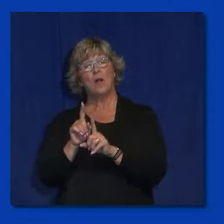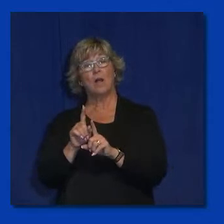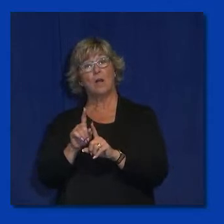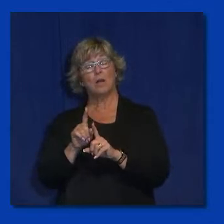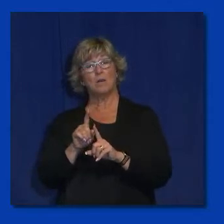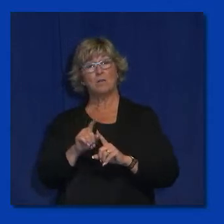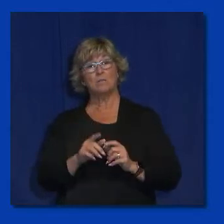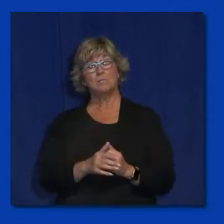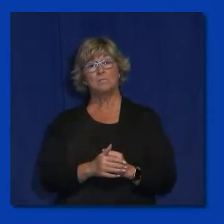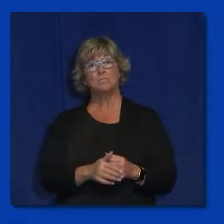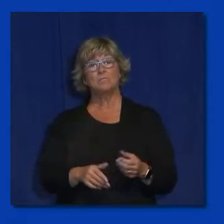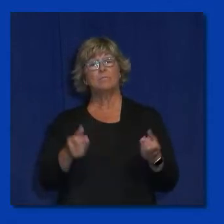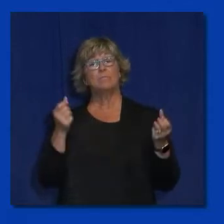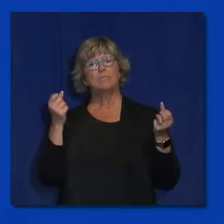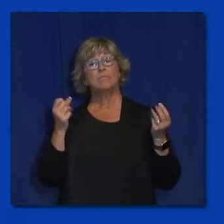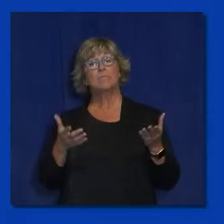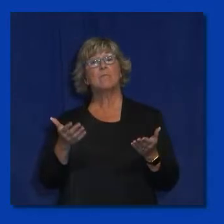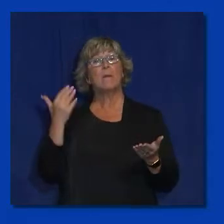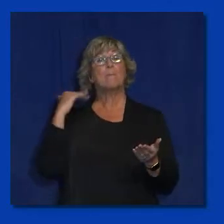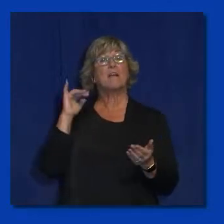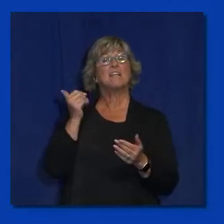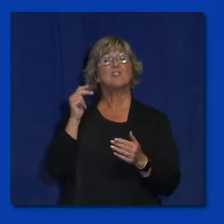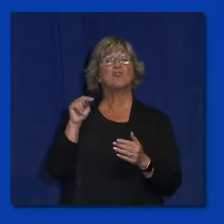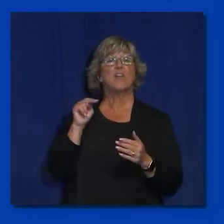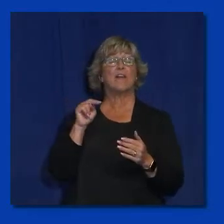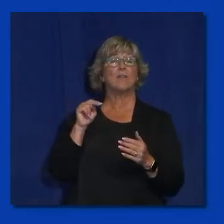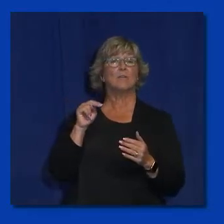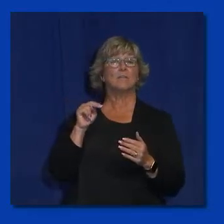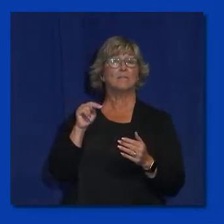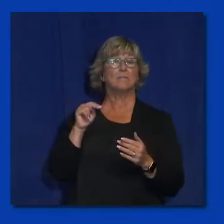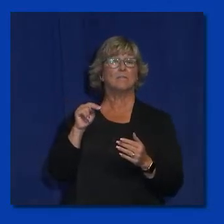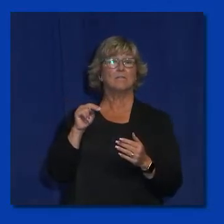noted a lot of this in January. Accountability.